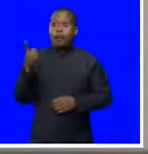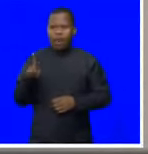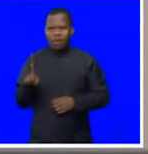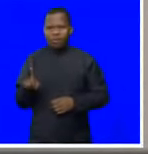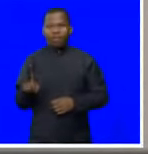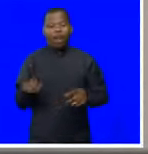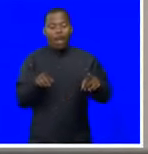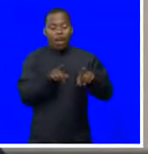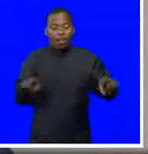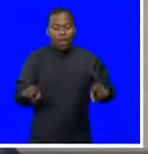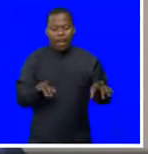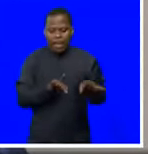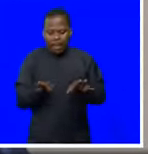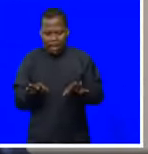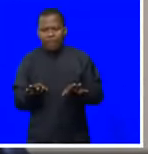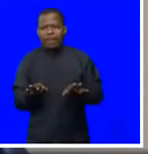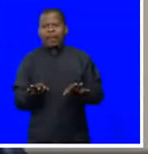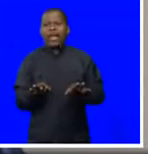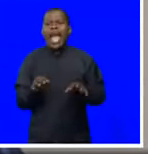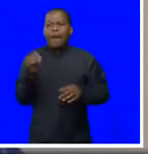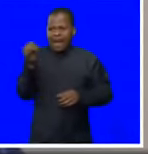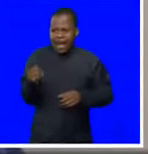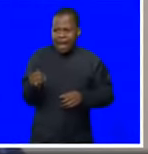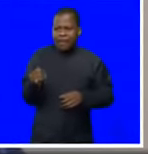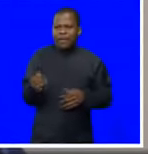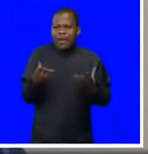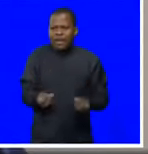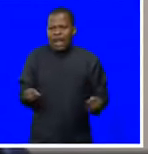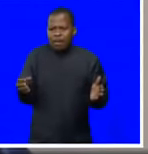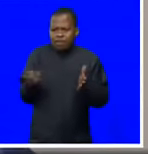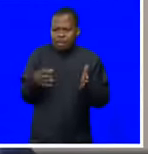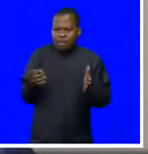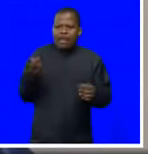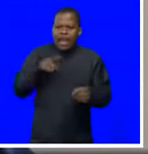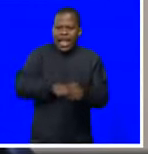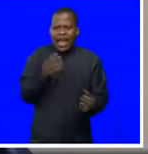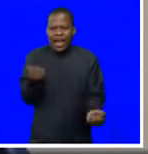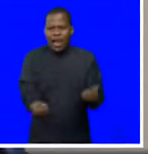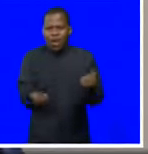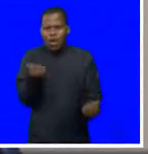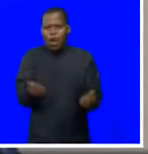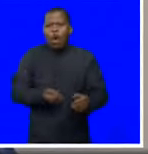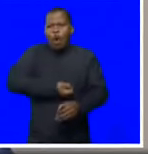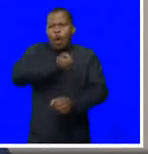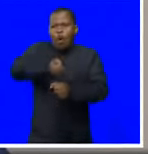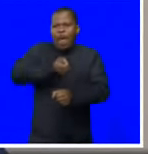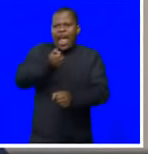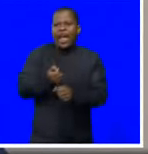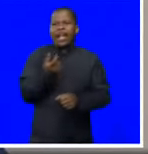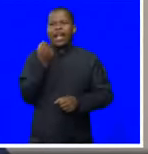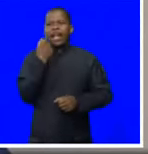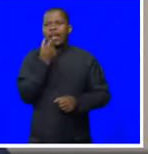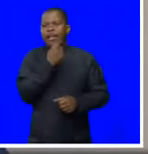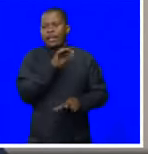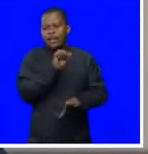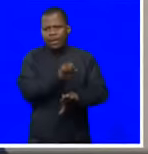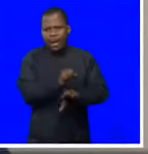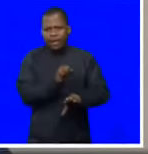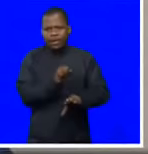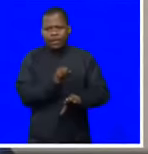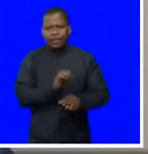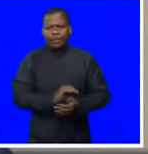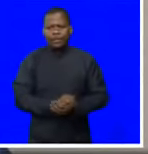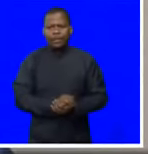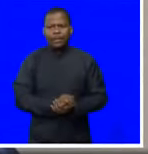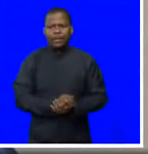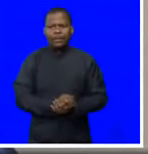they have a one-stop shop where when the child has a victim can have everything that they need